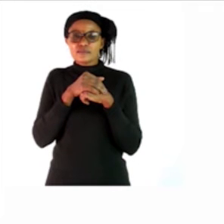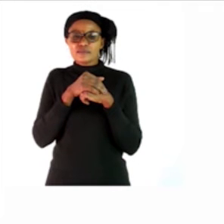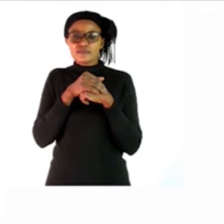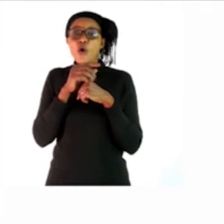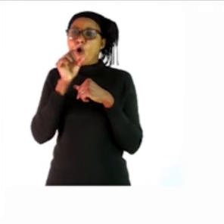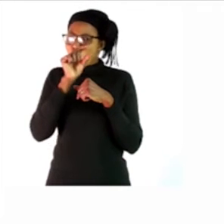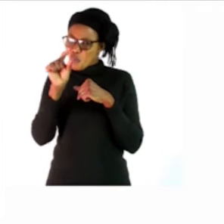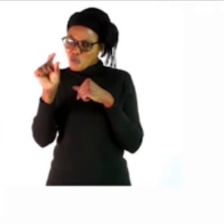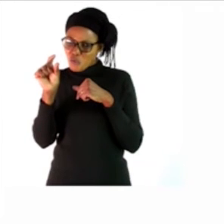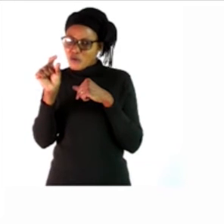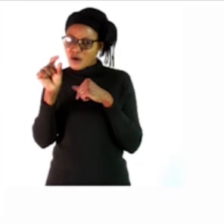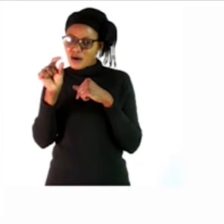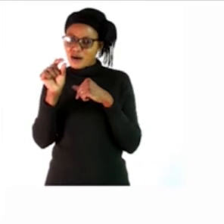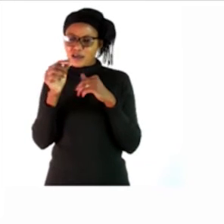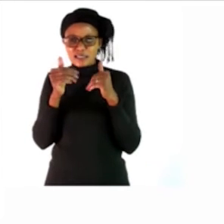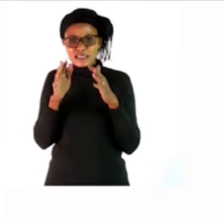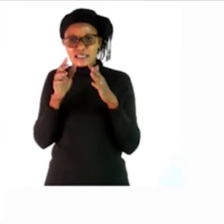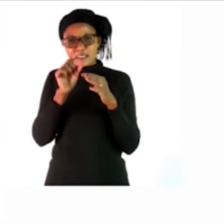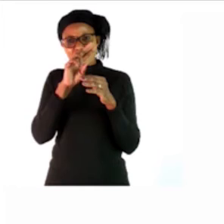does the word hot start with H?